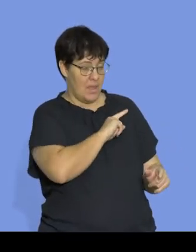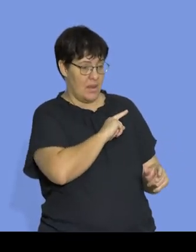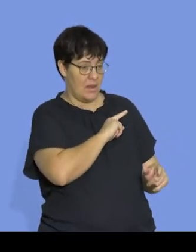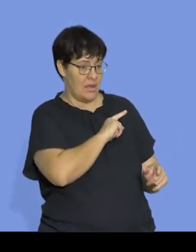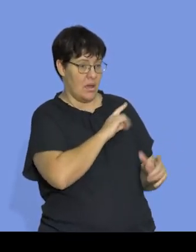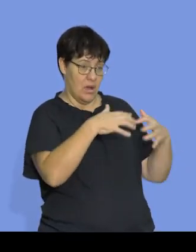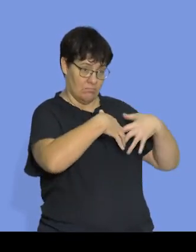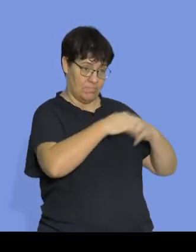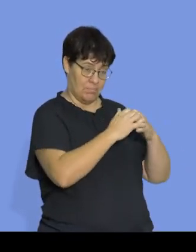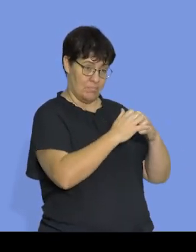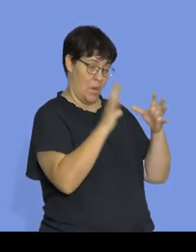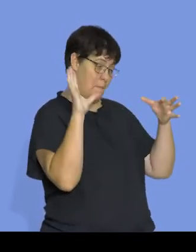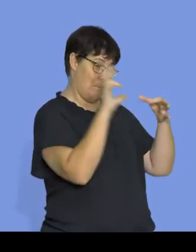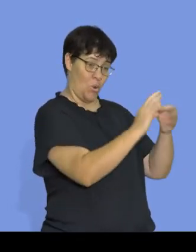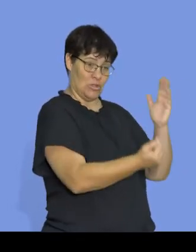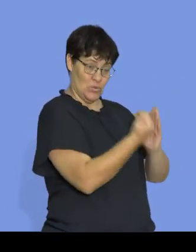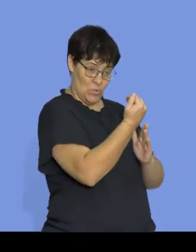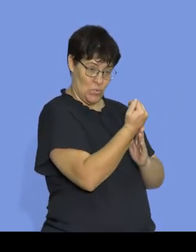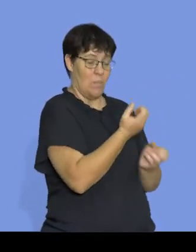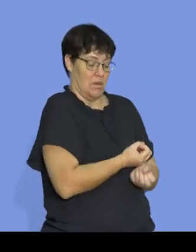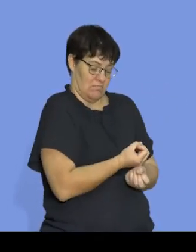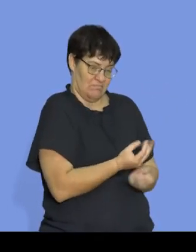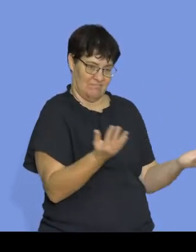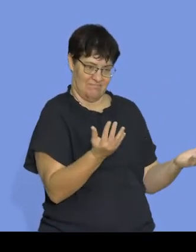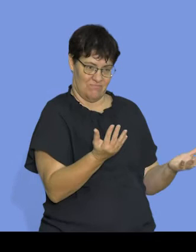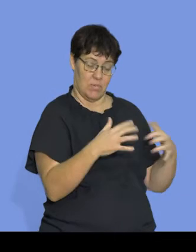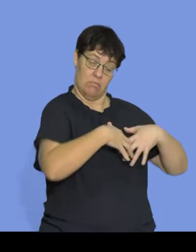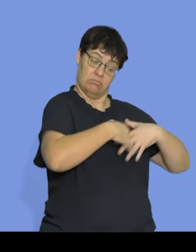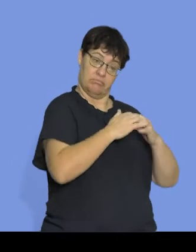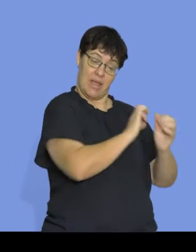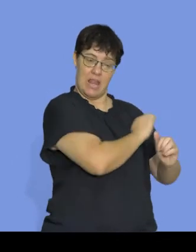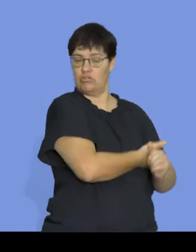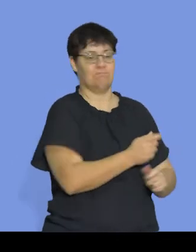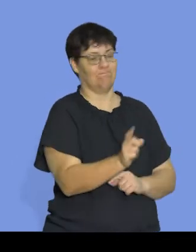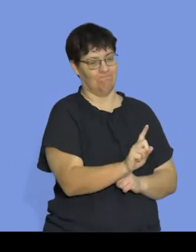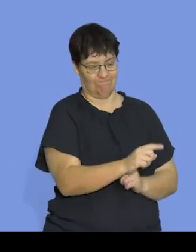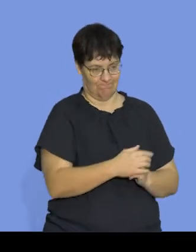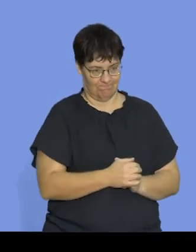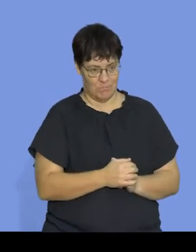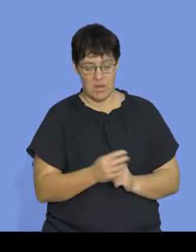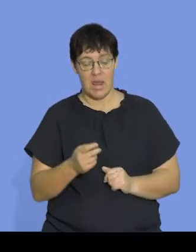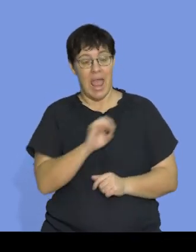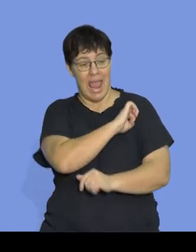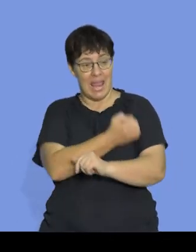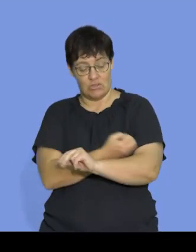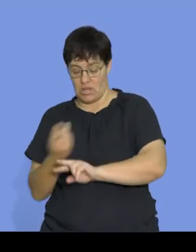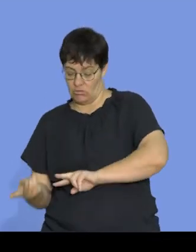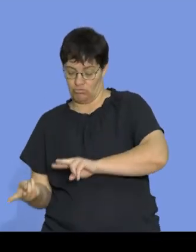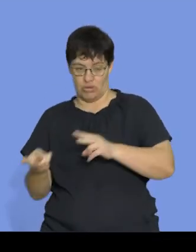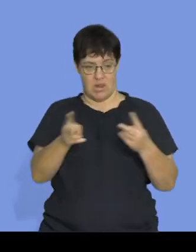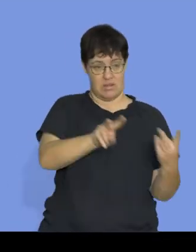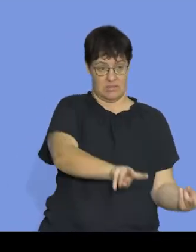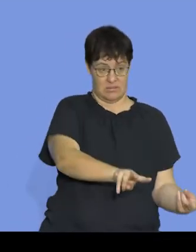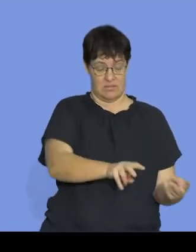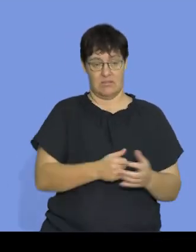do not create energy. But the key term or key word is energy conversion or energy transformation.